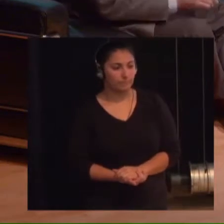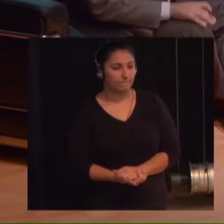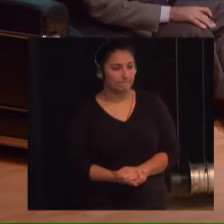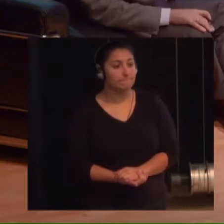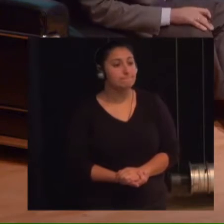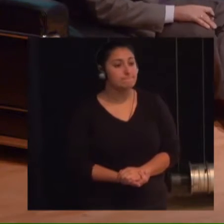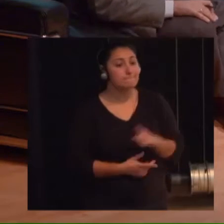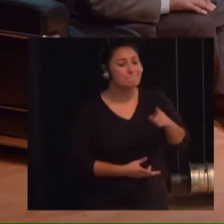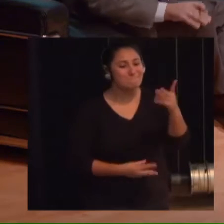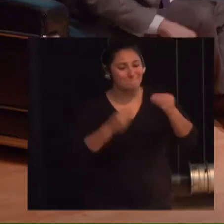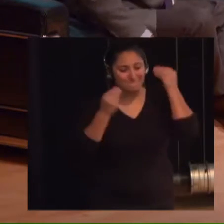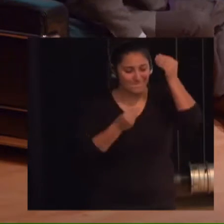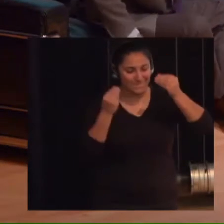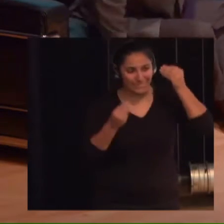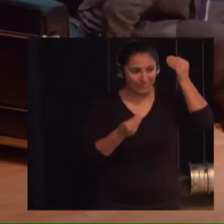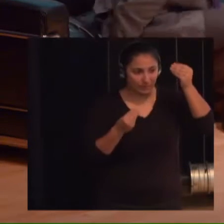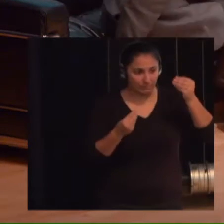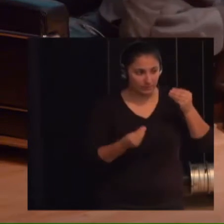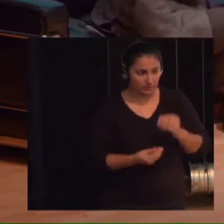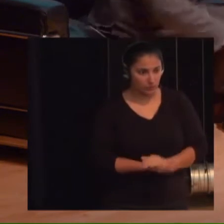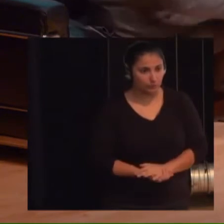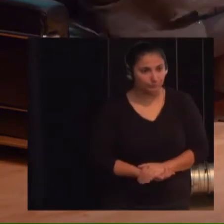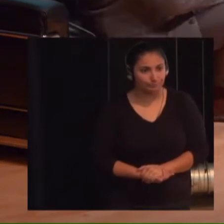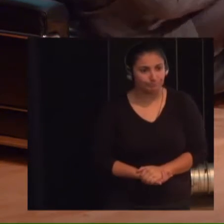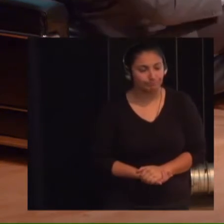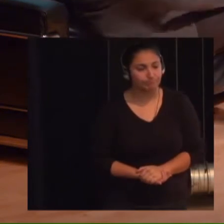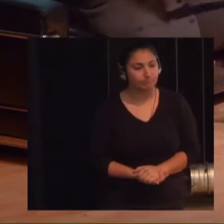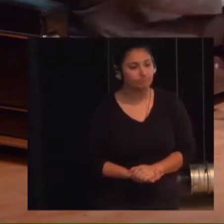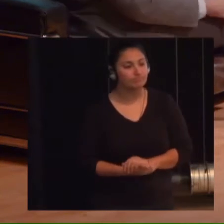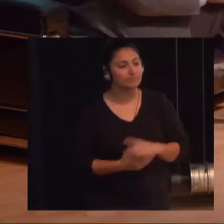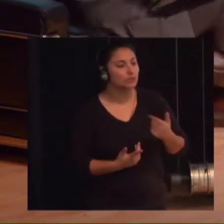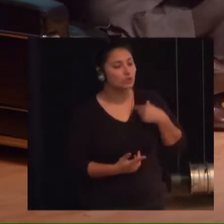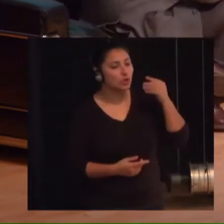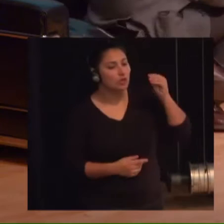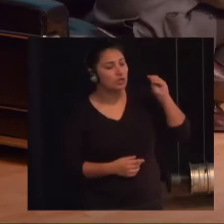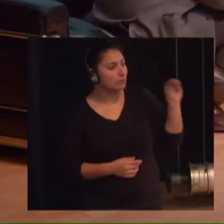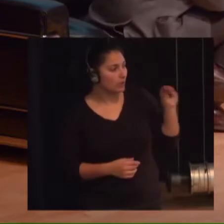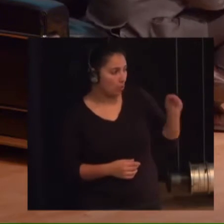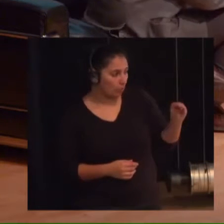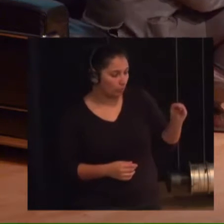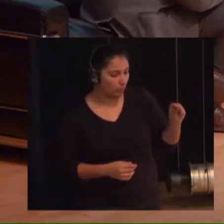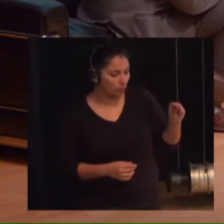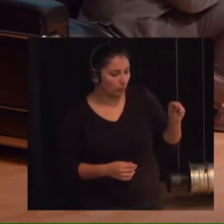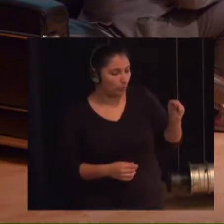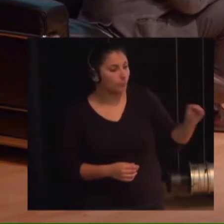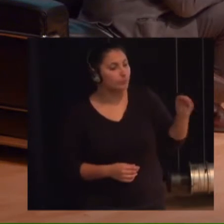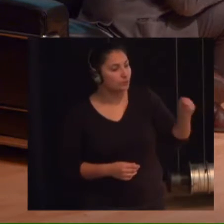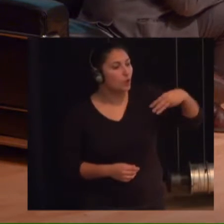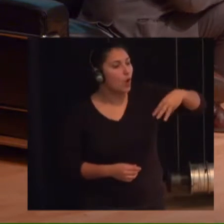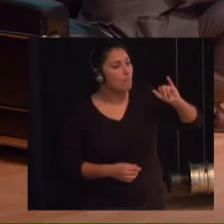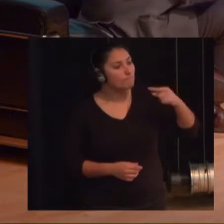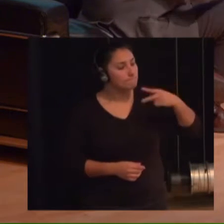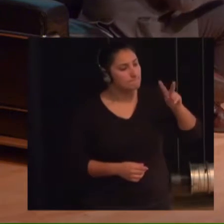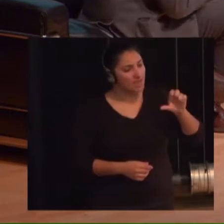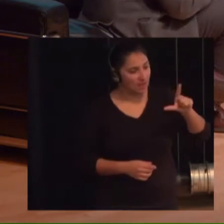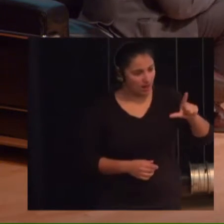Bueno, piénsenselo mientras, in the meantime, I have a question for you. Particularly for you, Miguel. How do you compare Spain